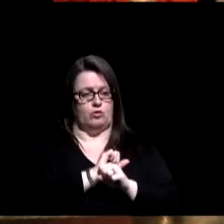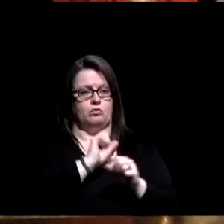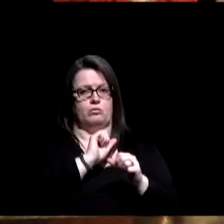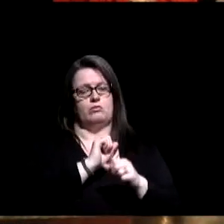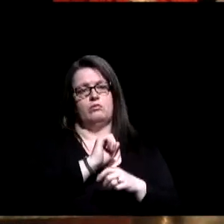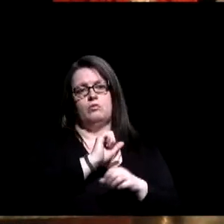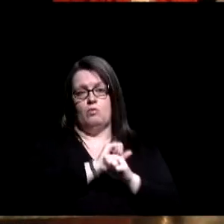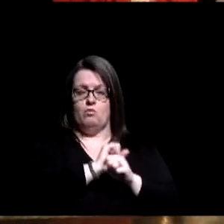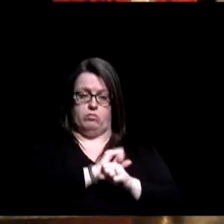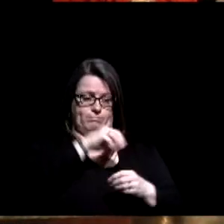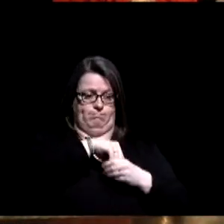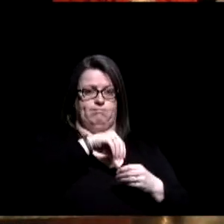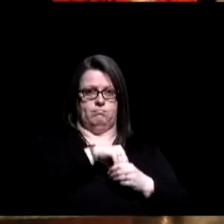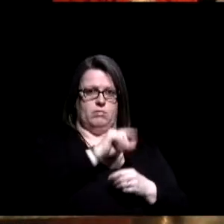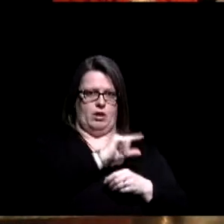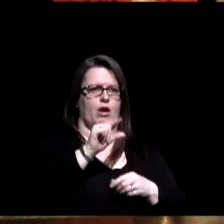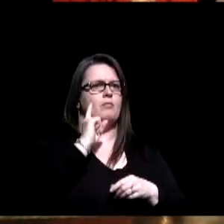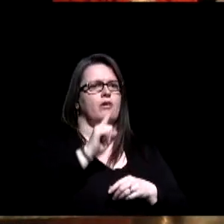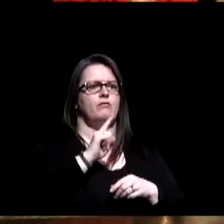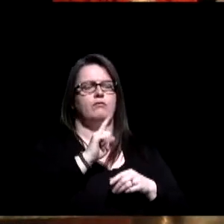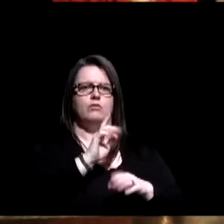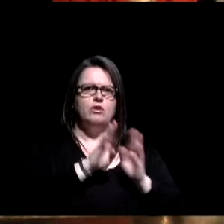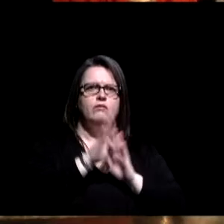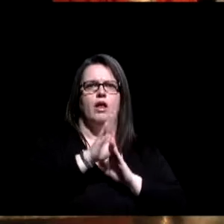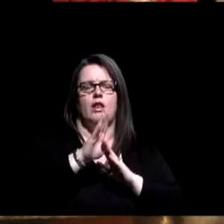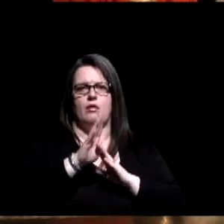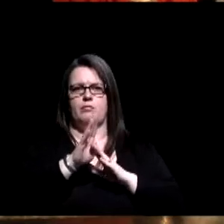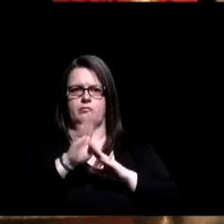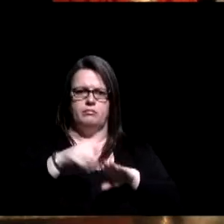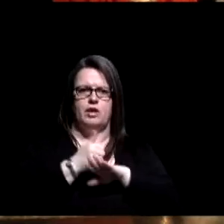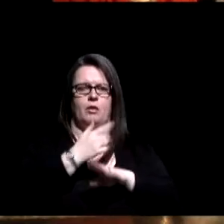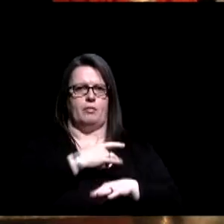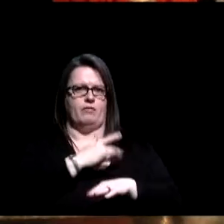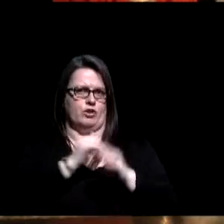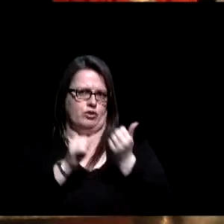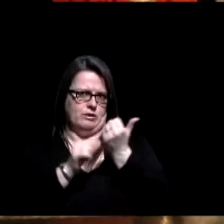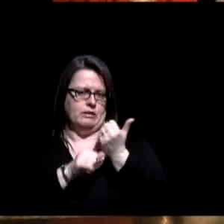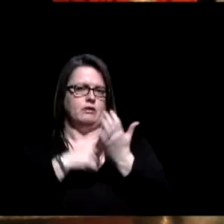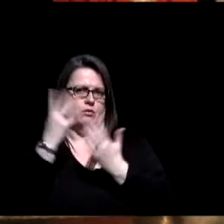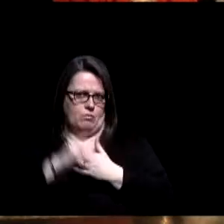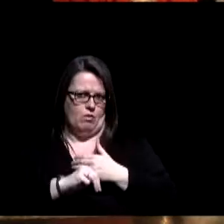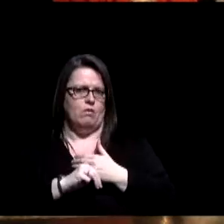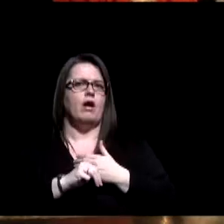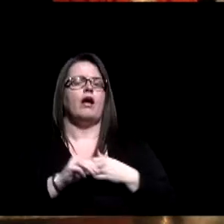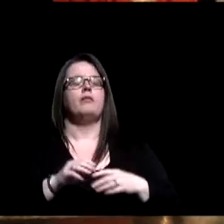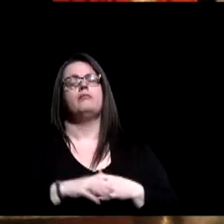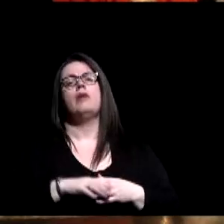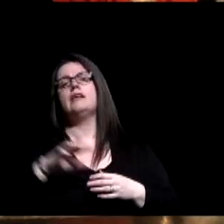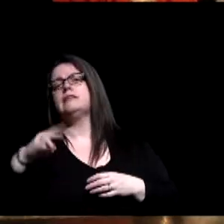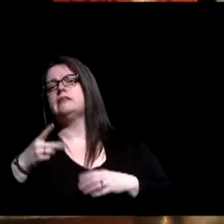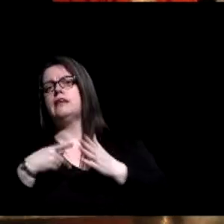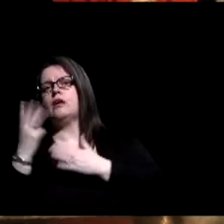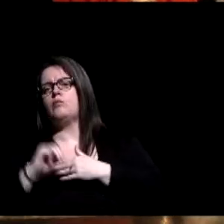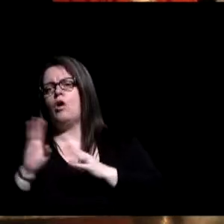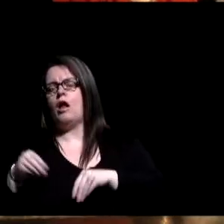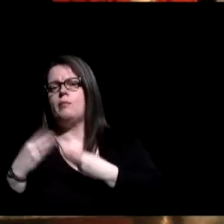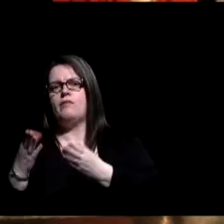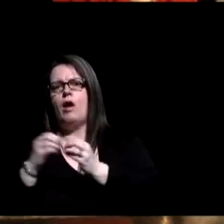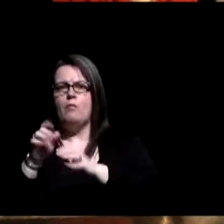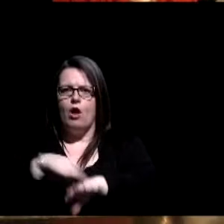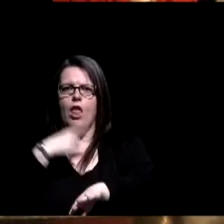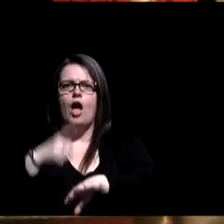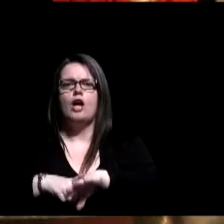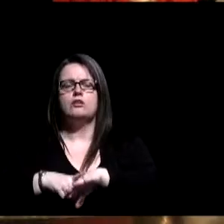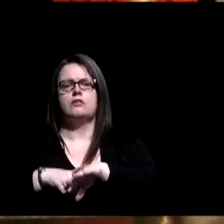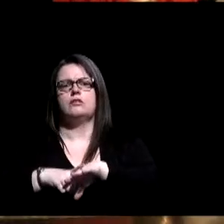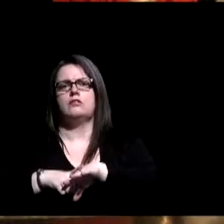and coordinate the rollout of provincial assistance program and a second program which provided longer-term accommodations